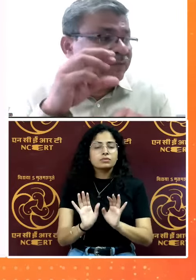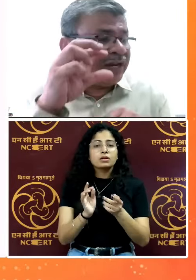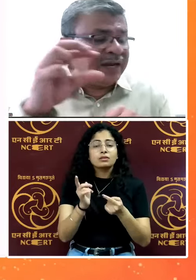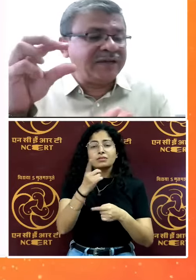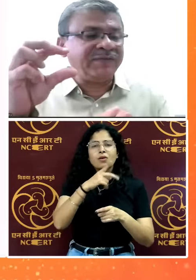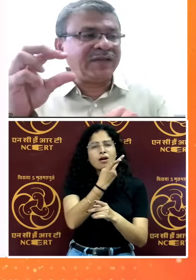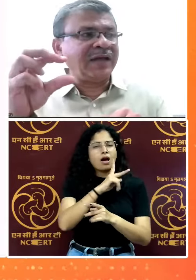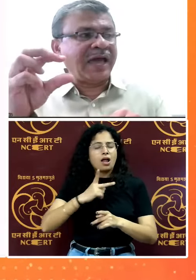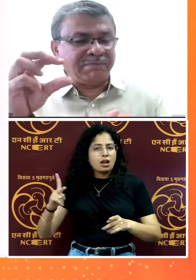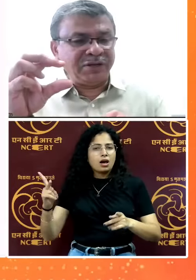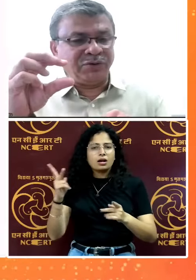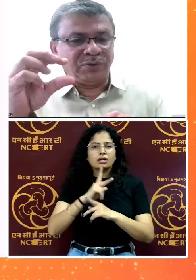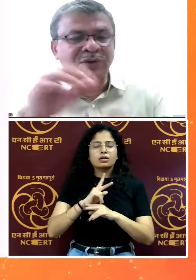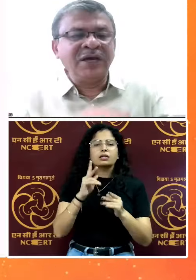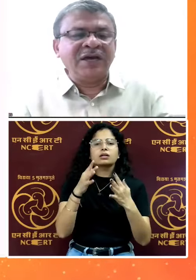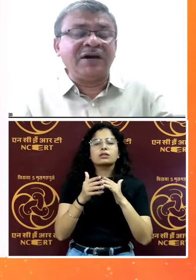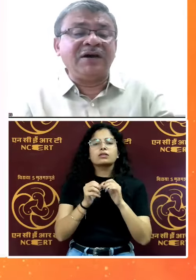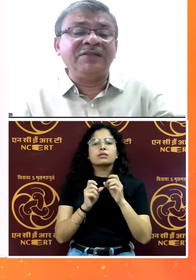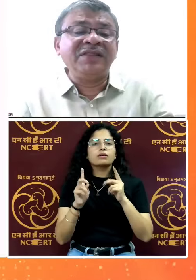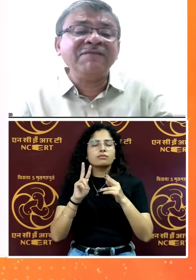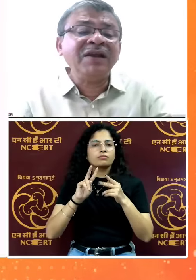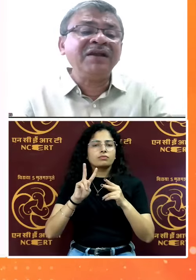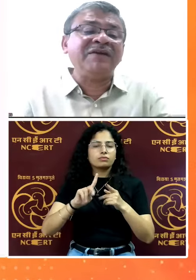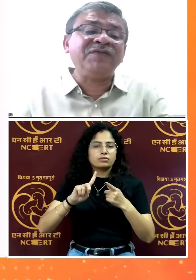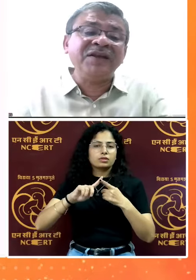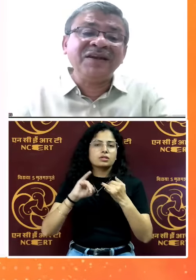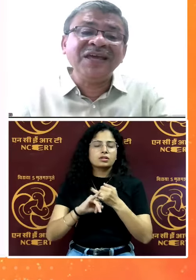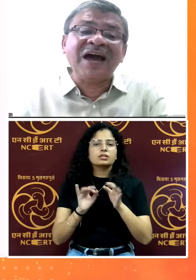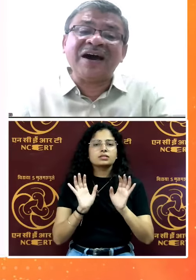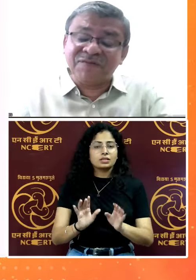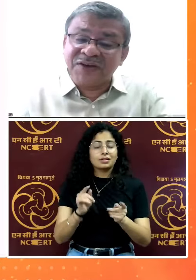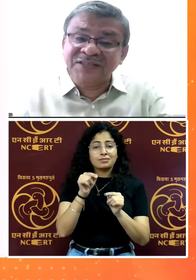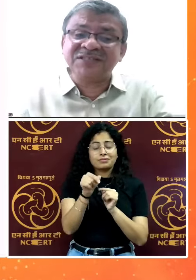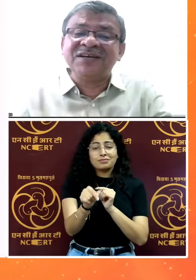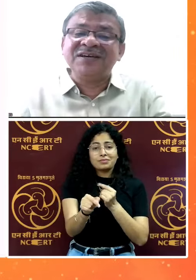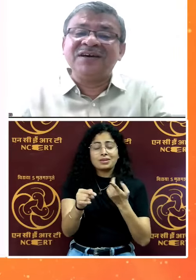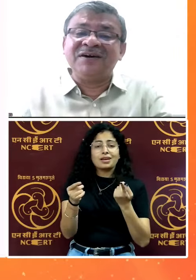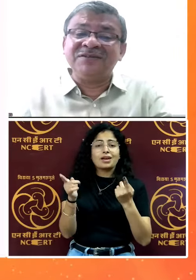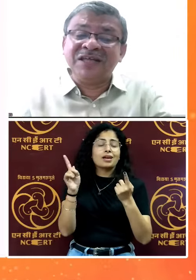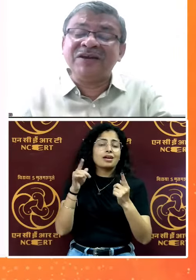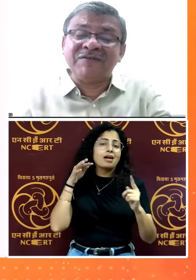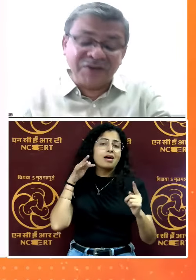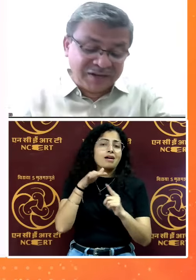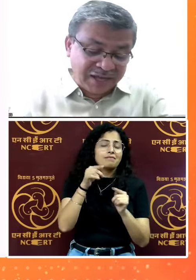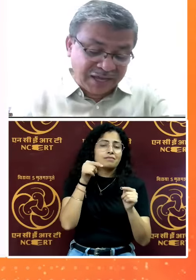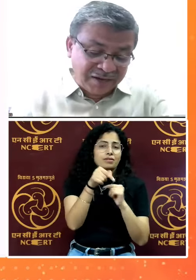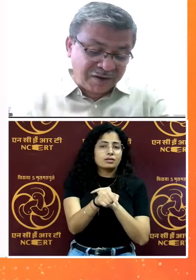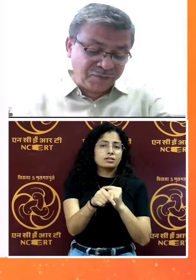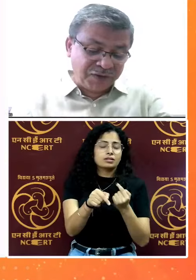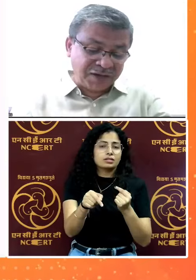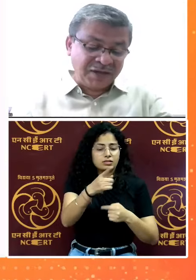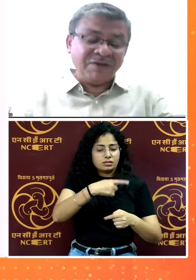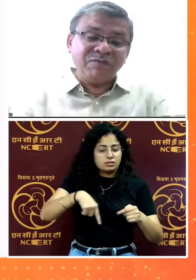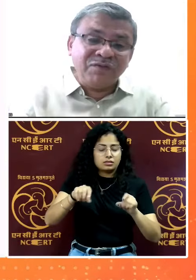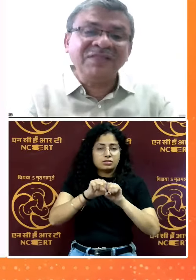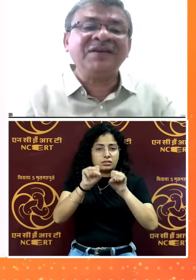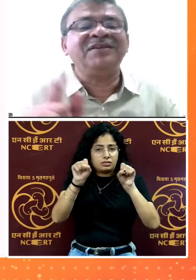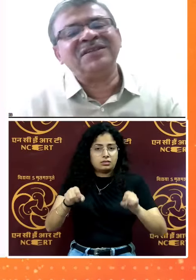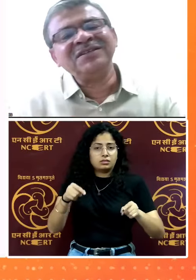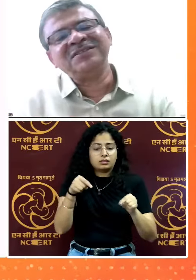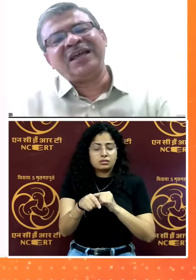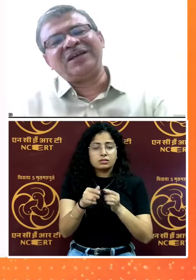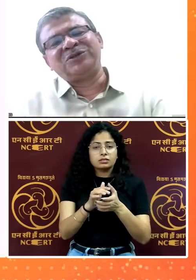they are very less in amplitude, they will definitely affect, they will definitely interfere